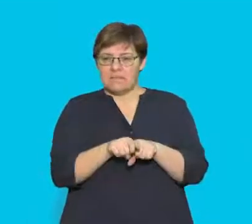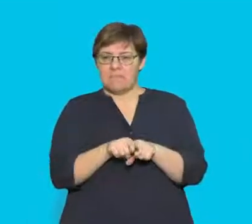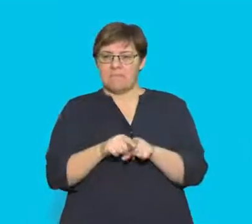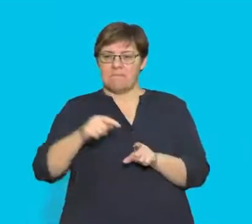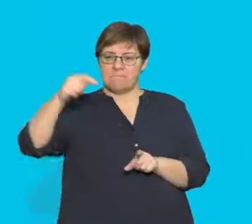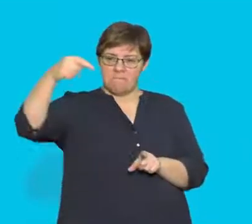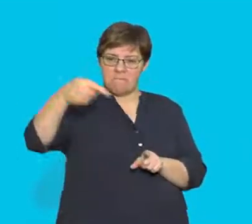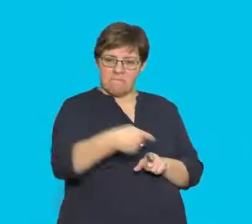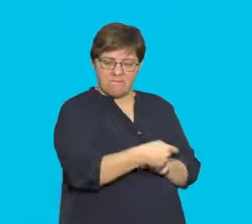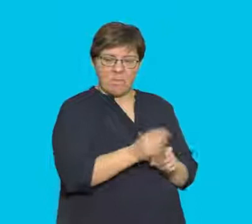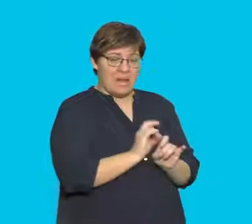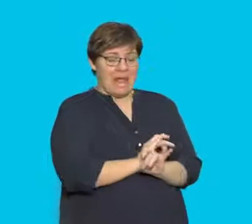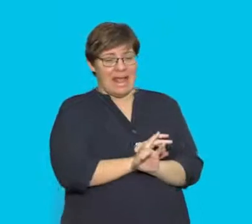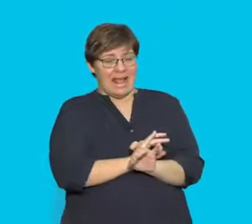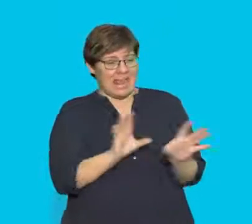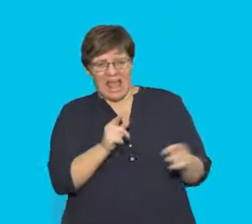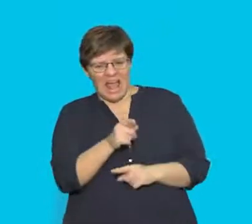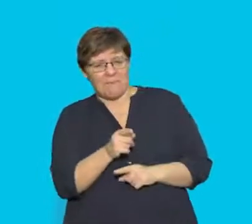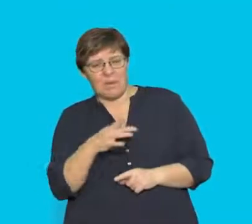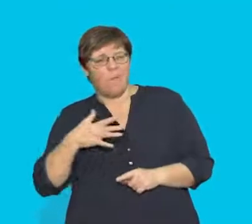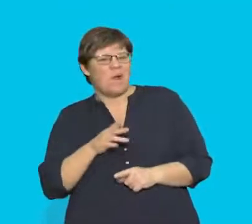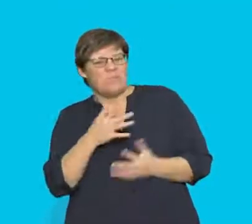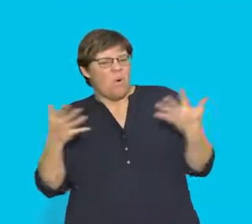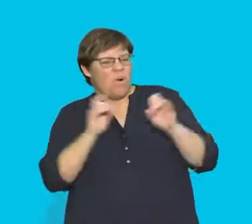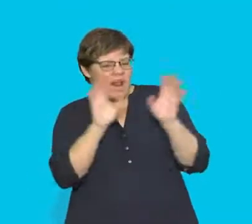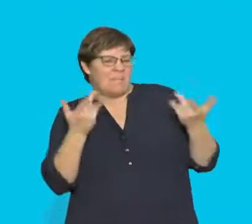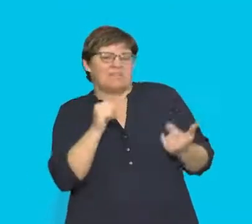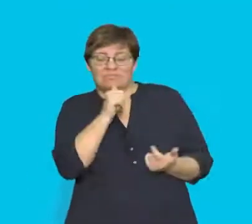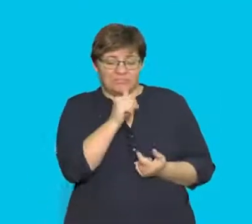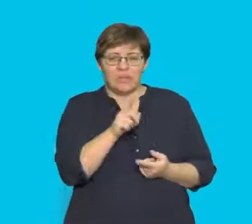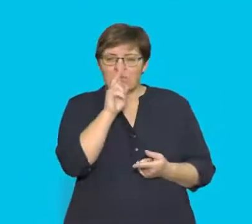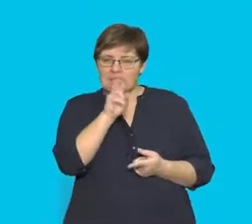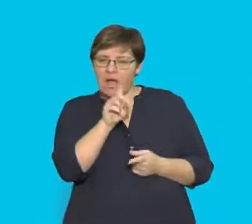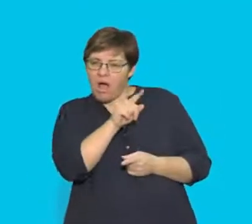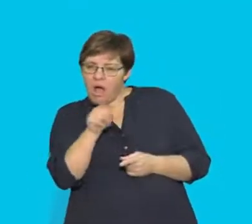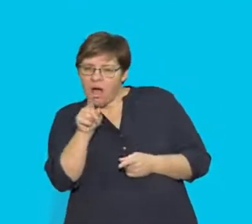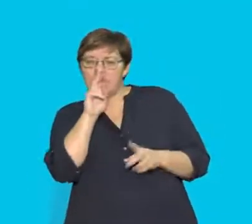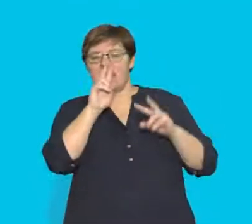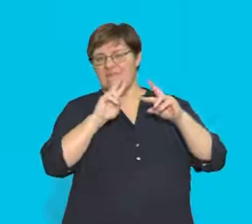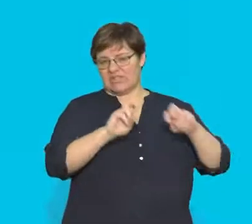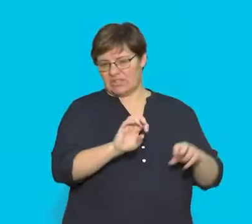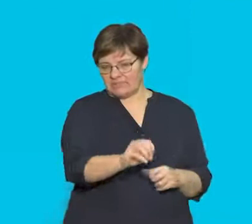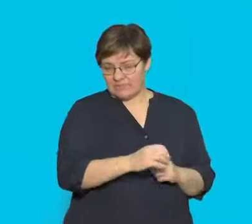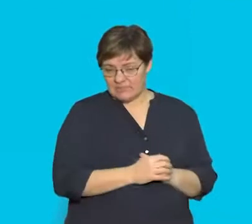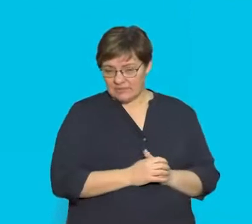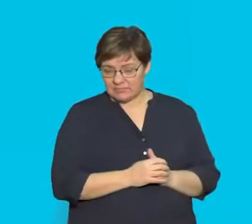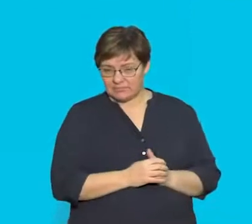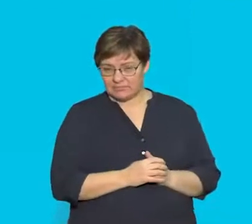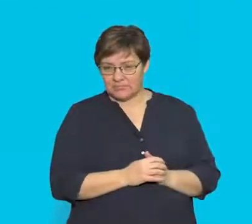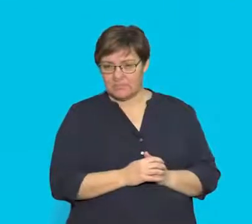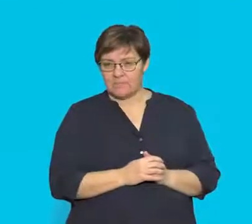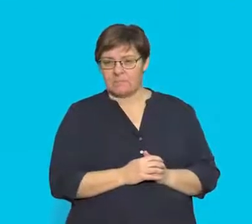same direction. It's not as clear as I would have liked it to be, but anyway, that's a little bit of an investigation.